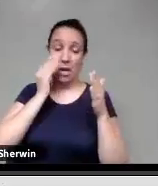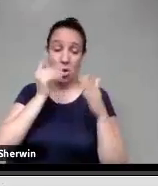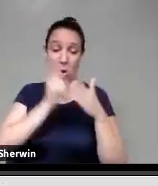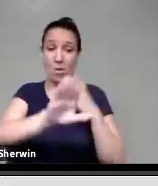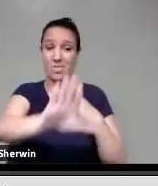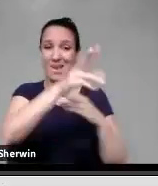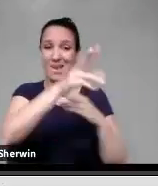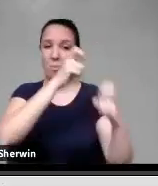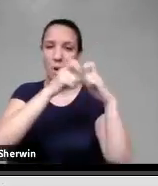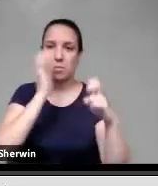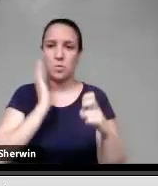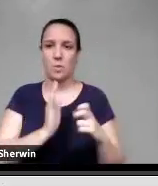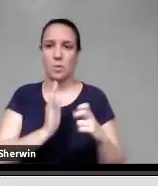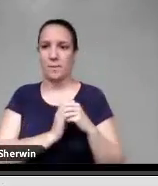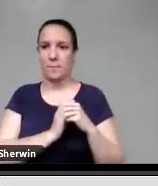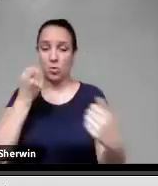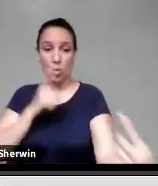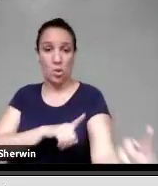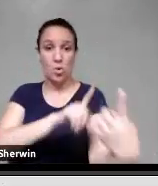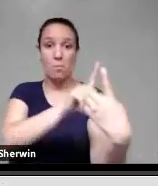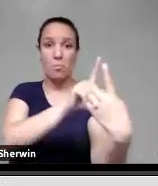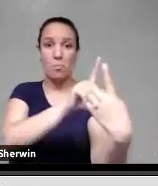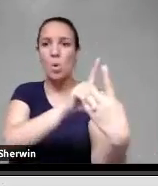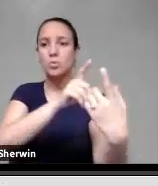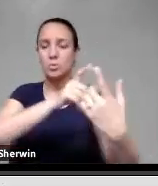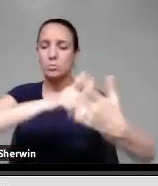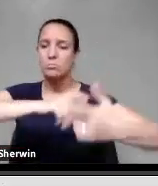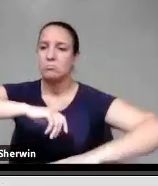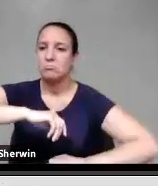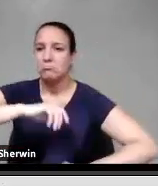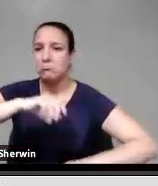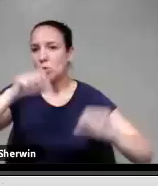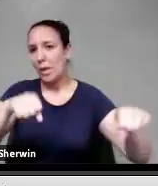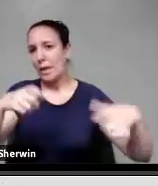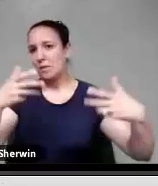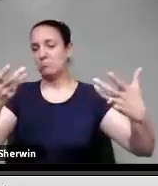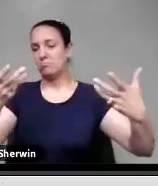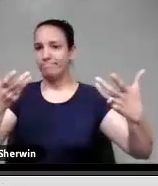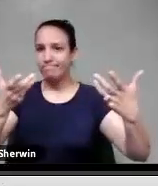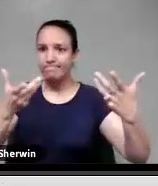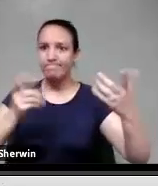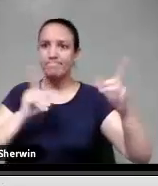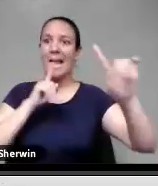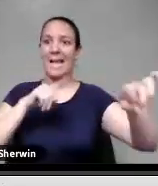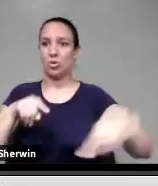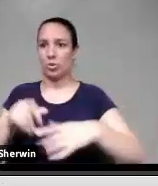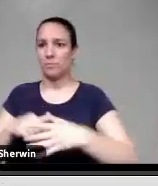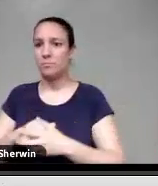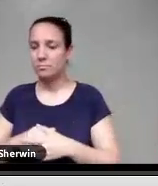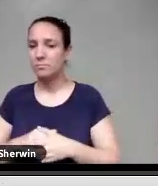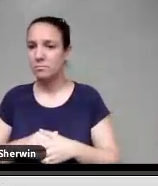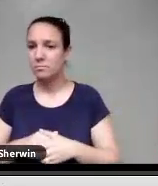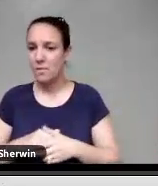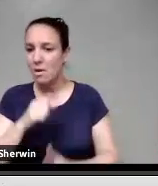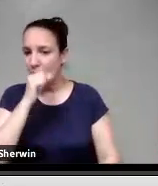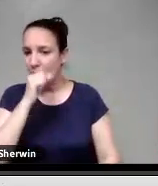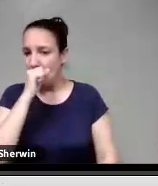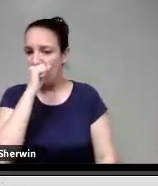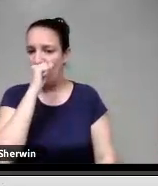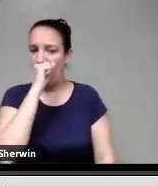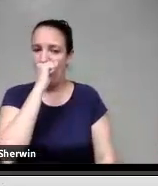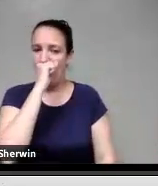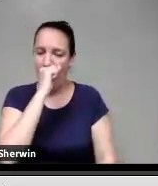them. So again, don't worry about planning for everything. You all are good on your feet. That's why you work in a library. People ask you odd